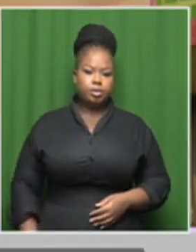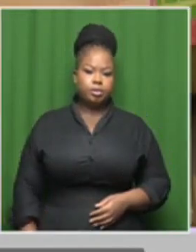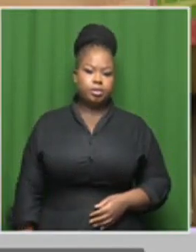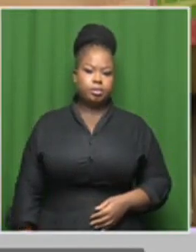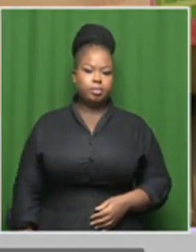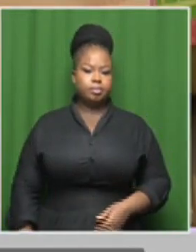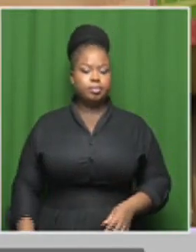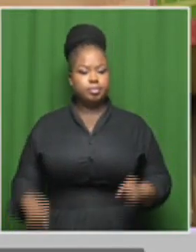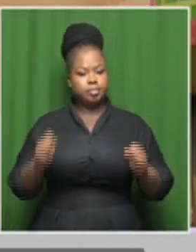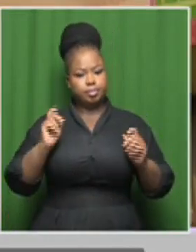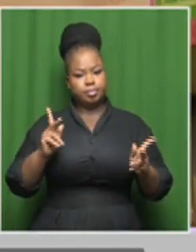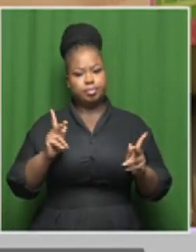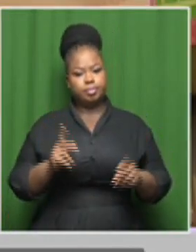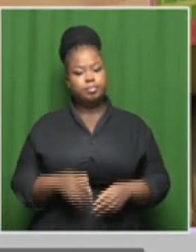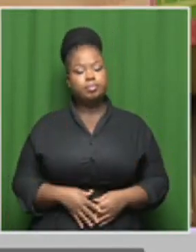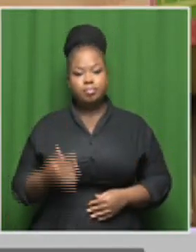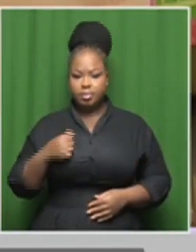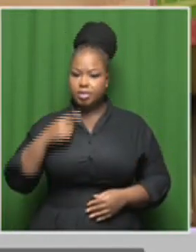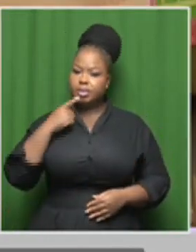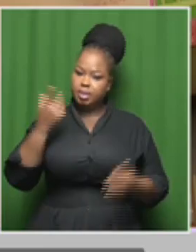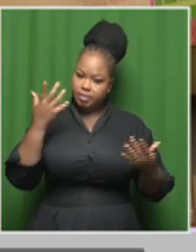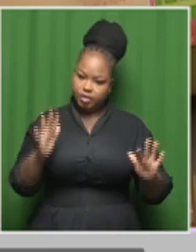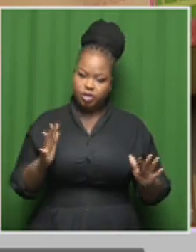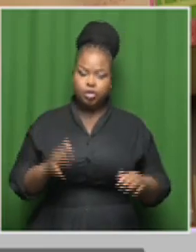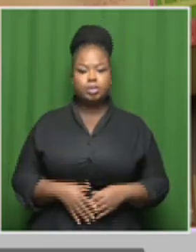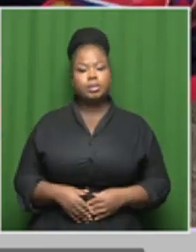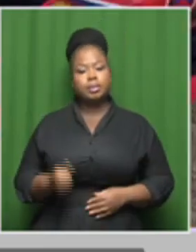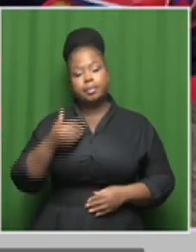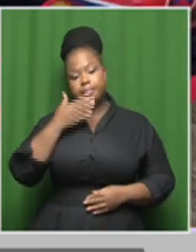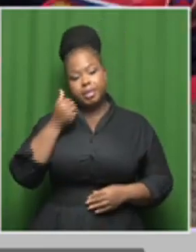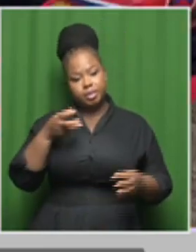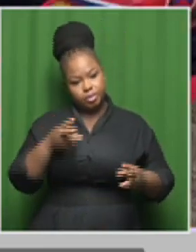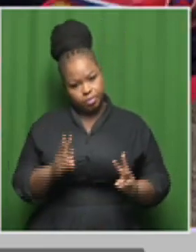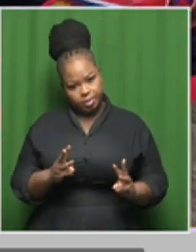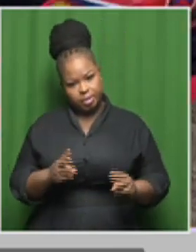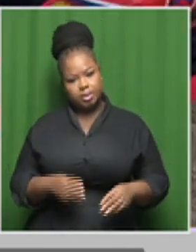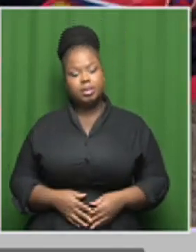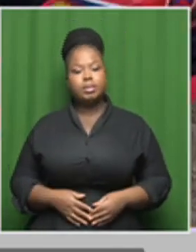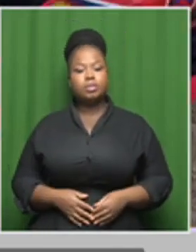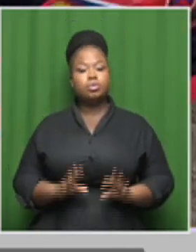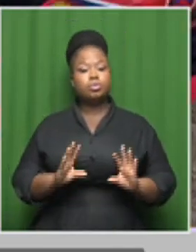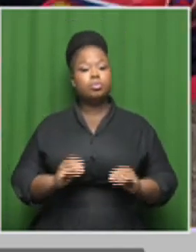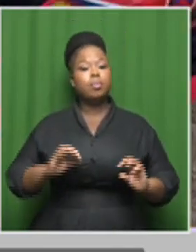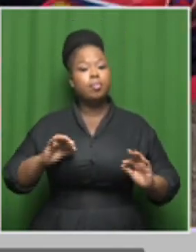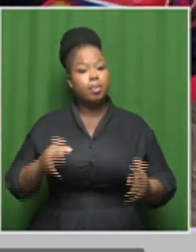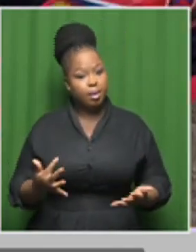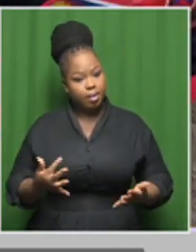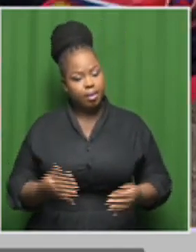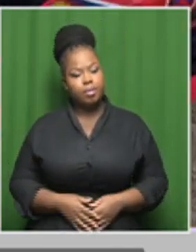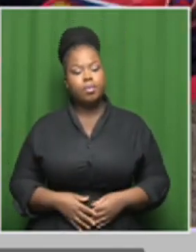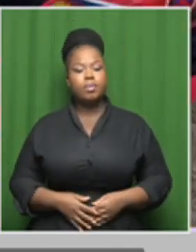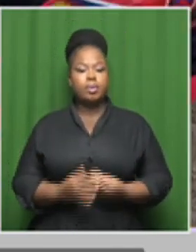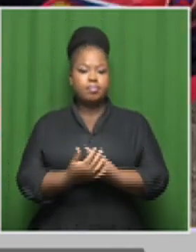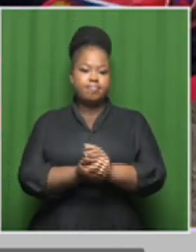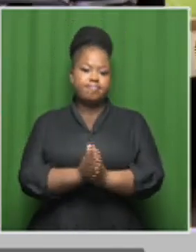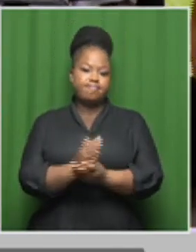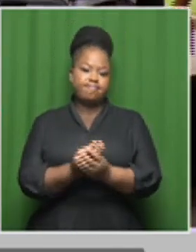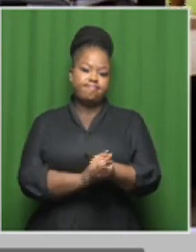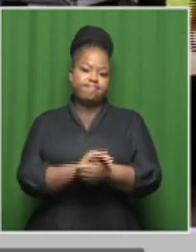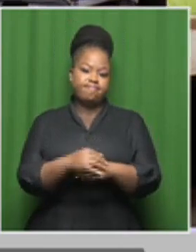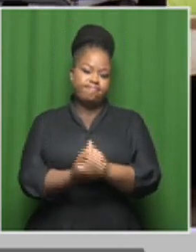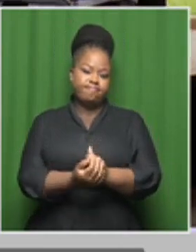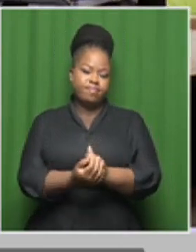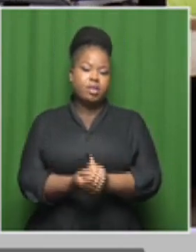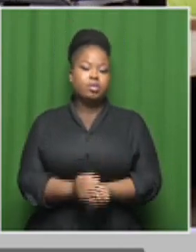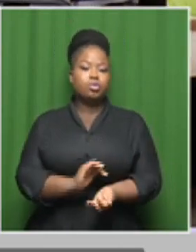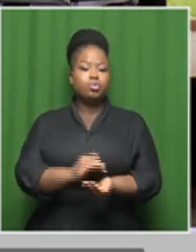All right. So as I mentioned, the best way to stop the spread of this disease is through hand washing. Soap